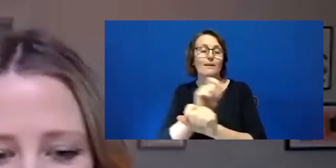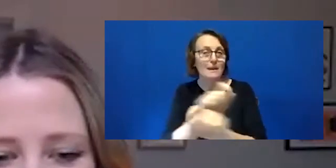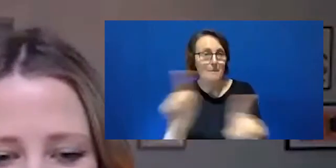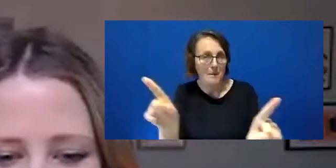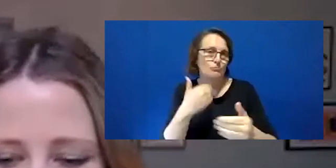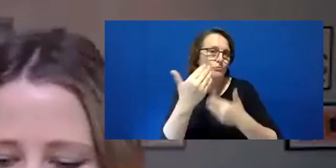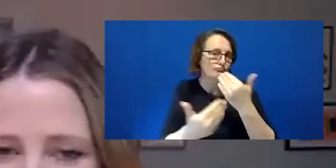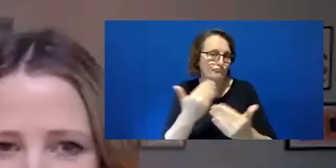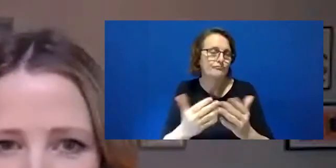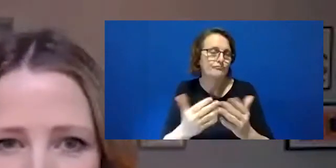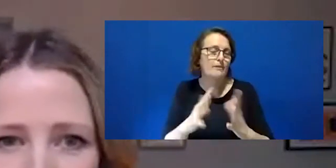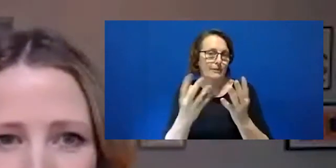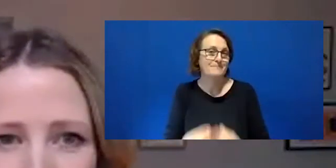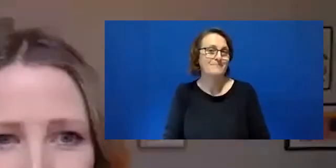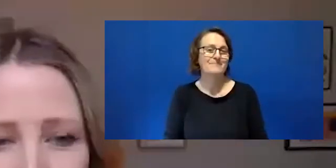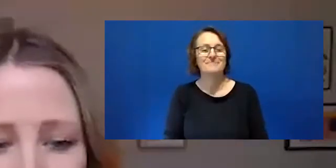today.